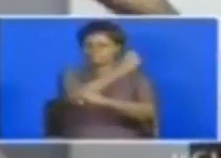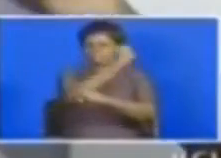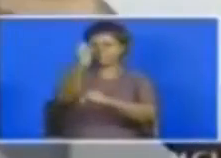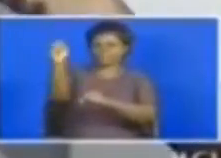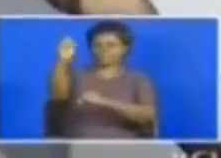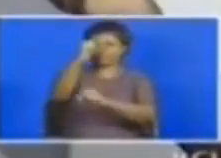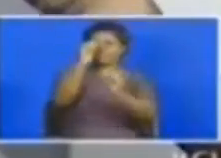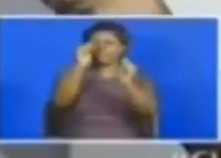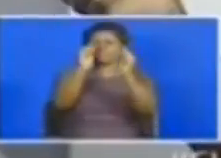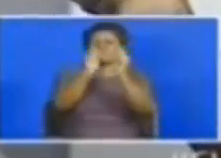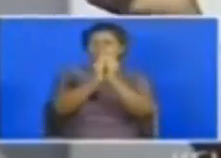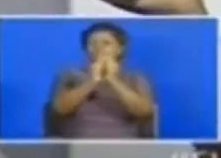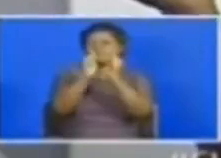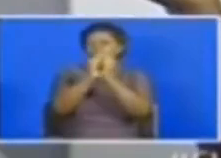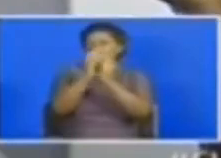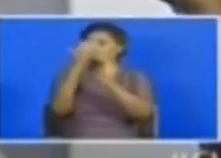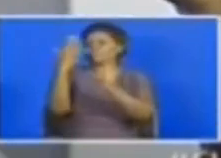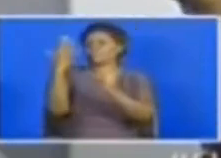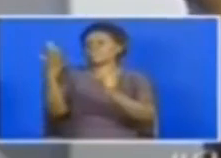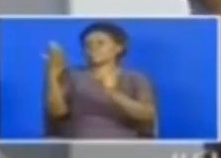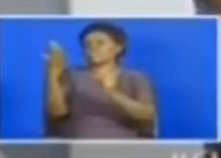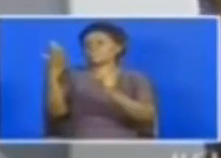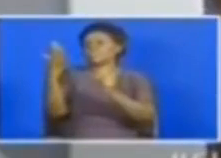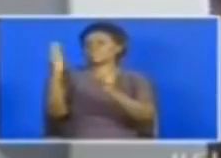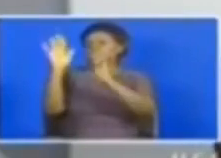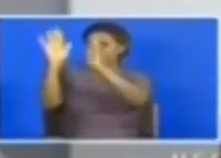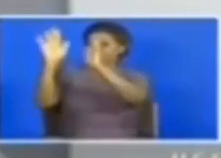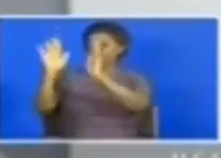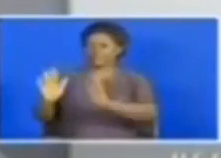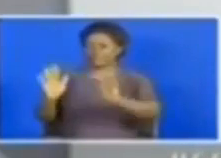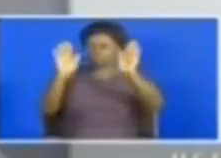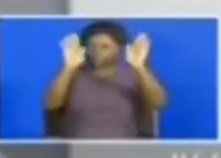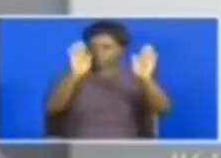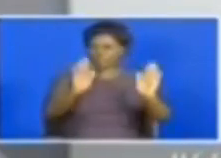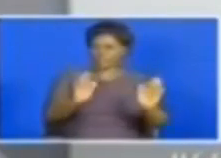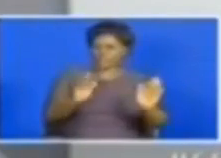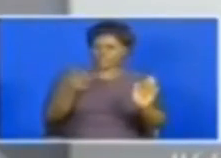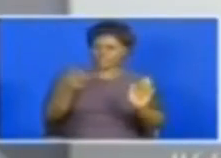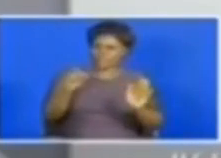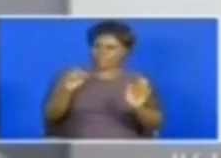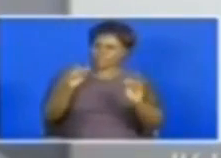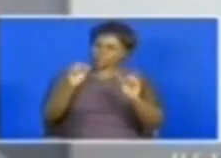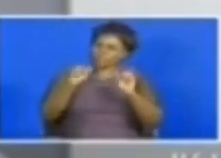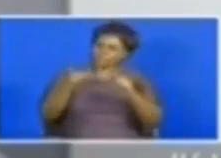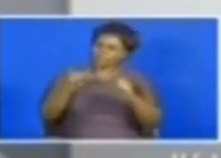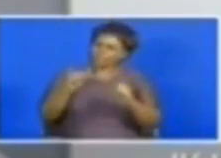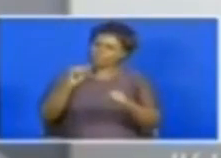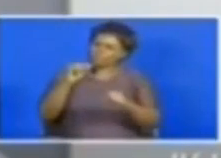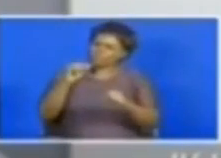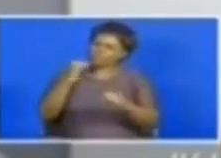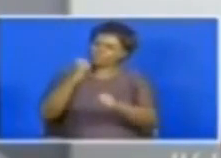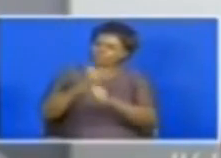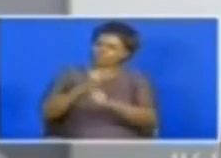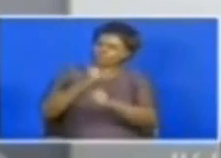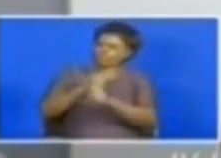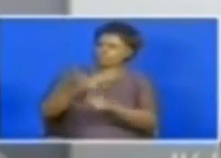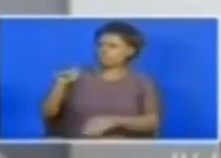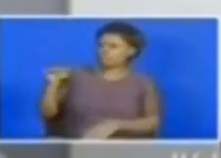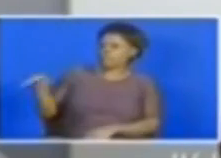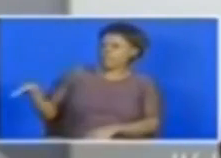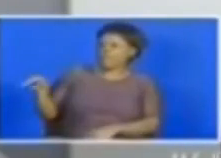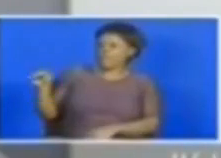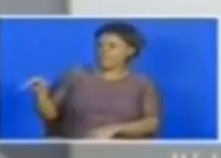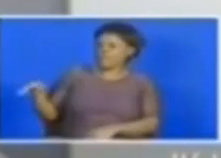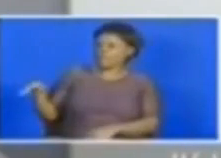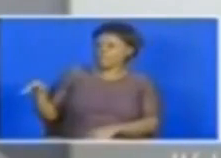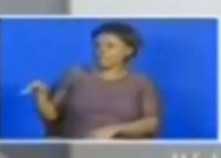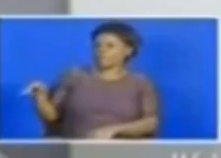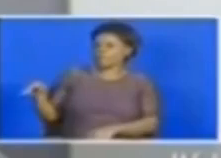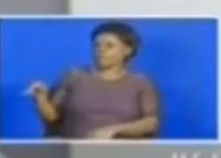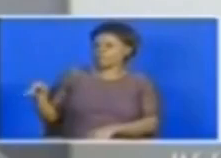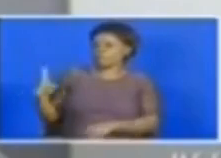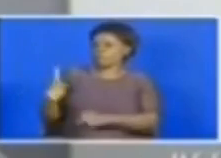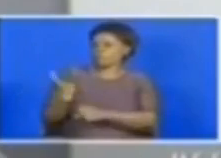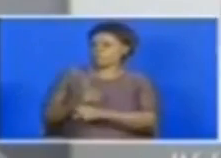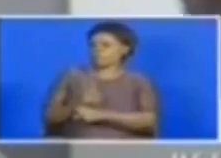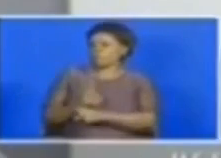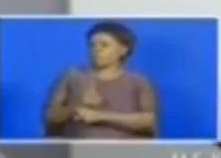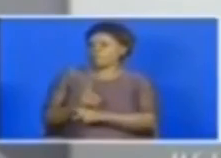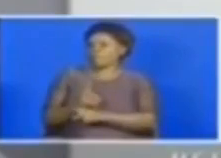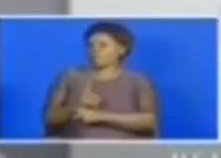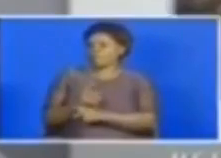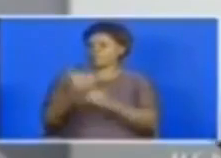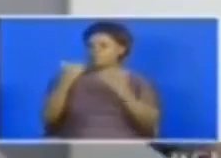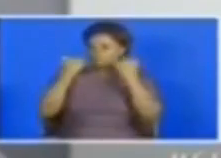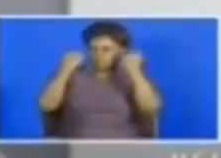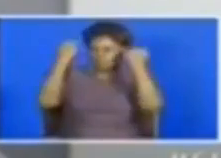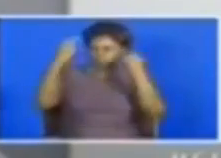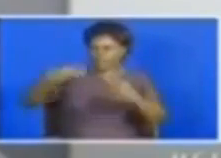what, 10, 15 pit stops. Could this have been done earlier at a time when perhaps things, you know,